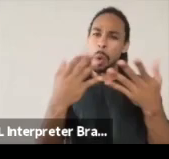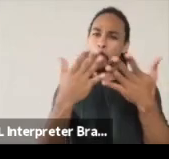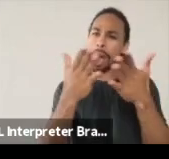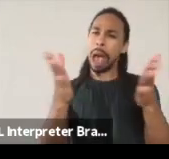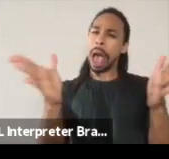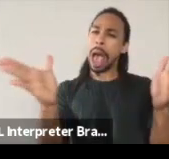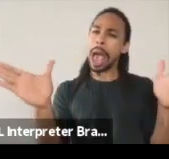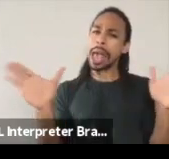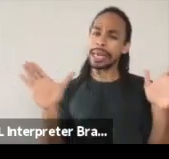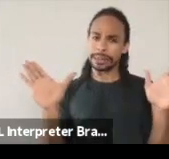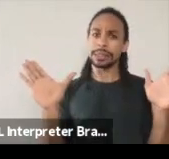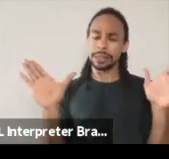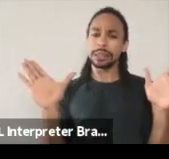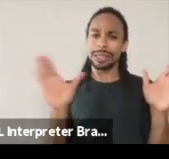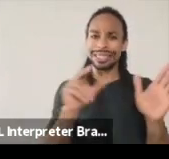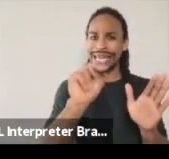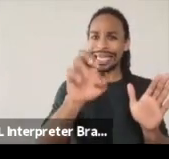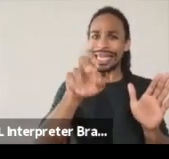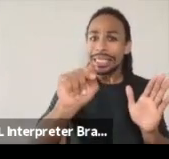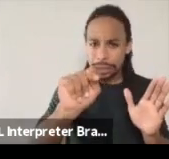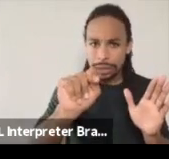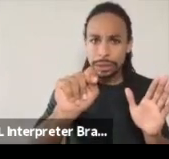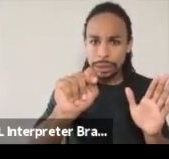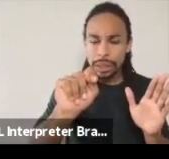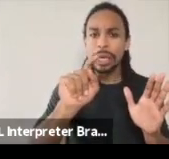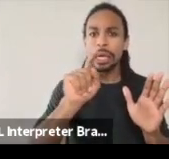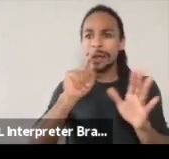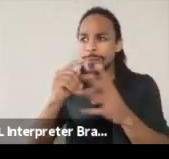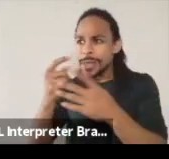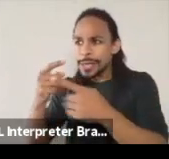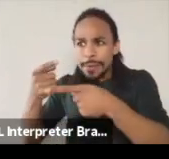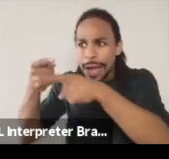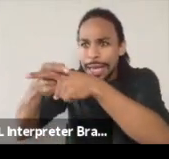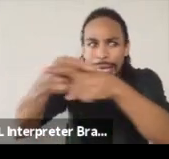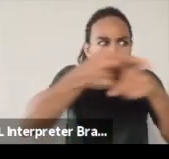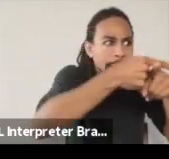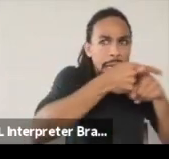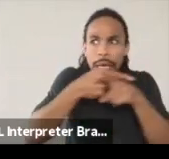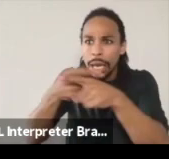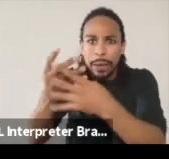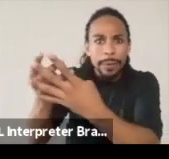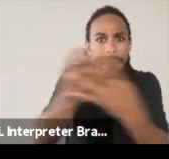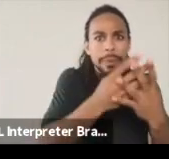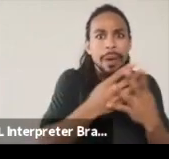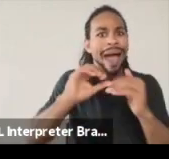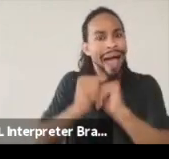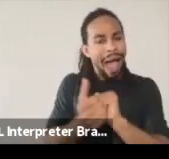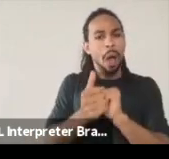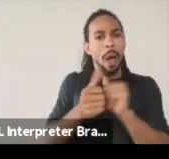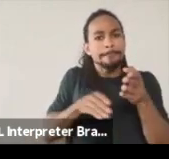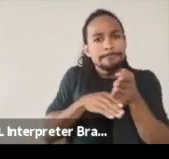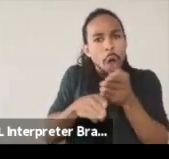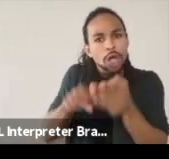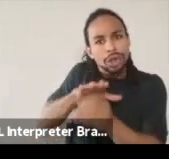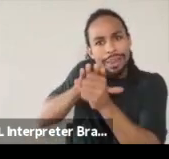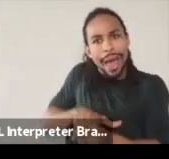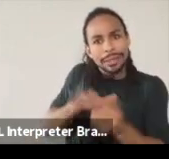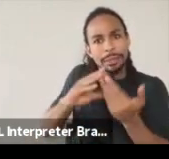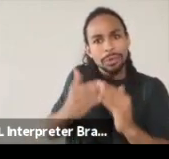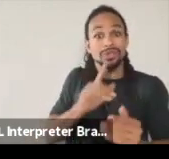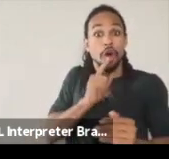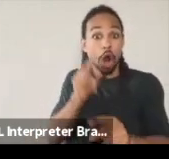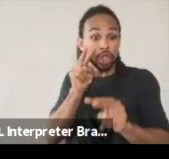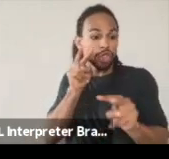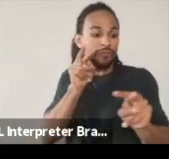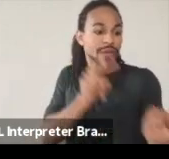ways that marginalized communities are monitored or surveilled. And I mean that from the monitoring and